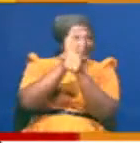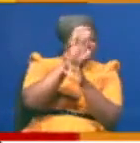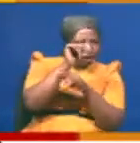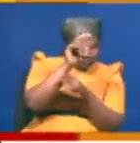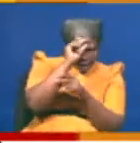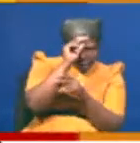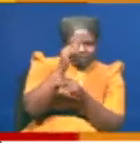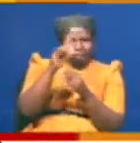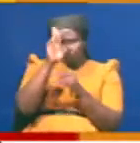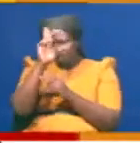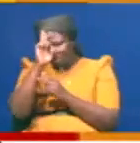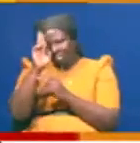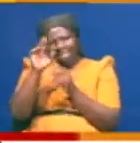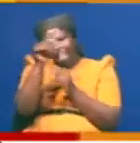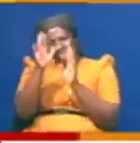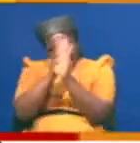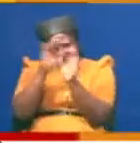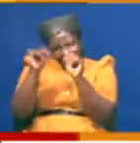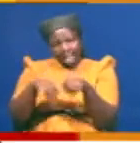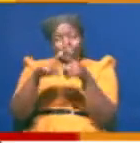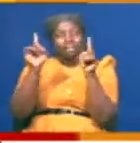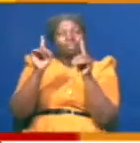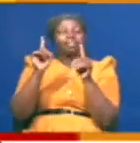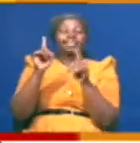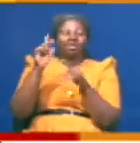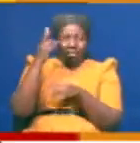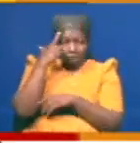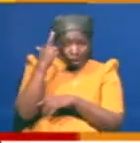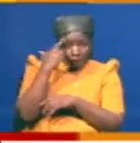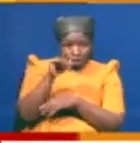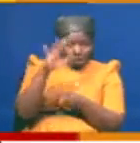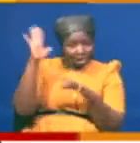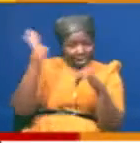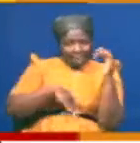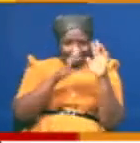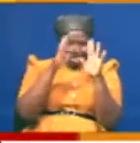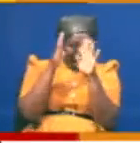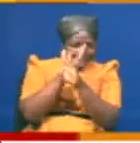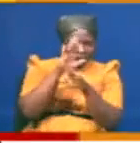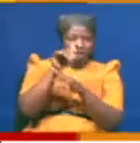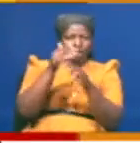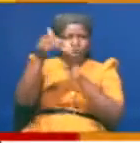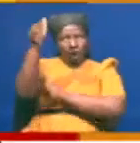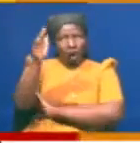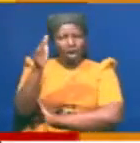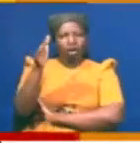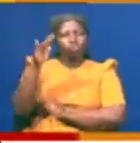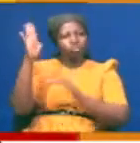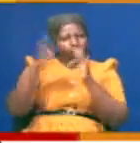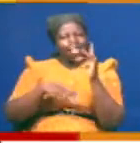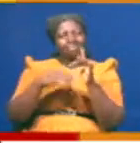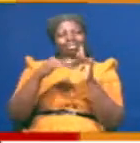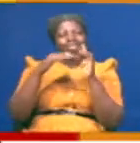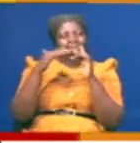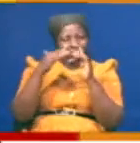others, but put in mind, you can't run from Almighty God. You can't run from Almighty